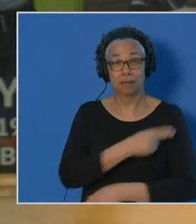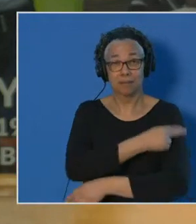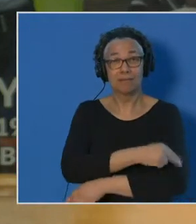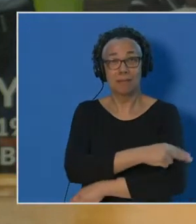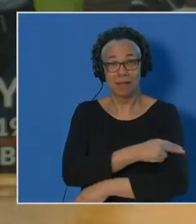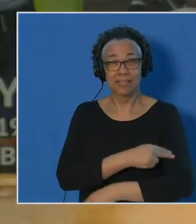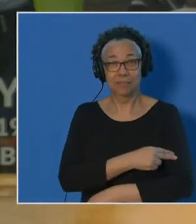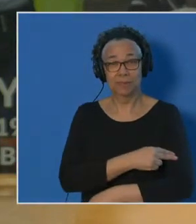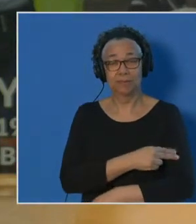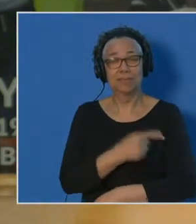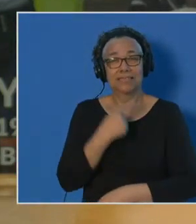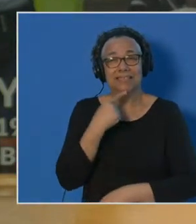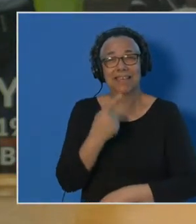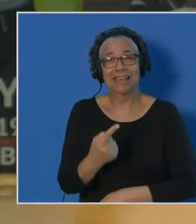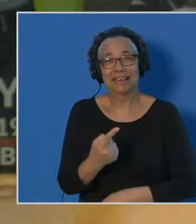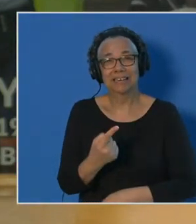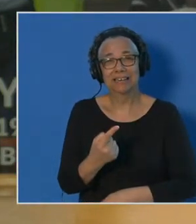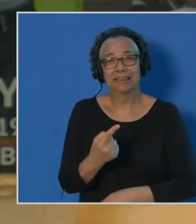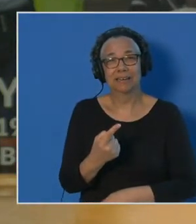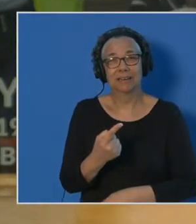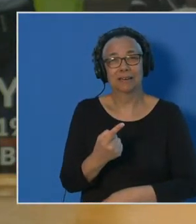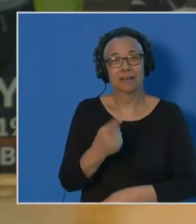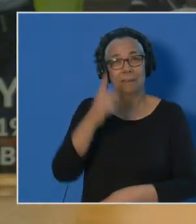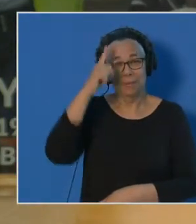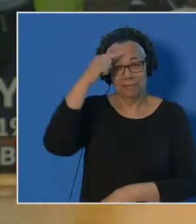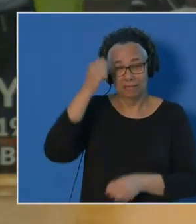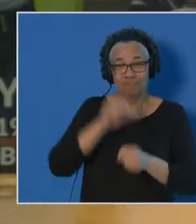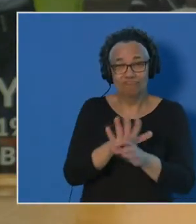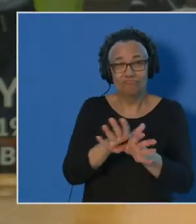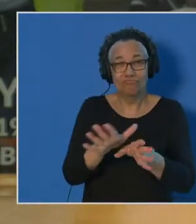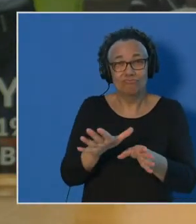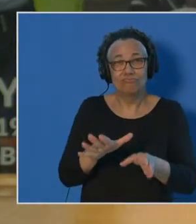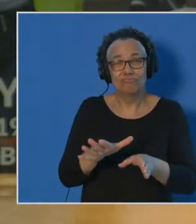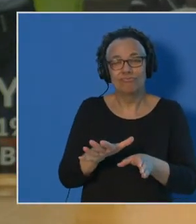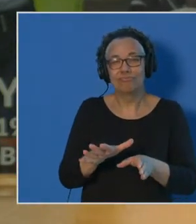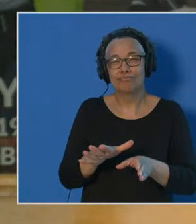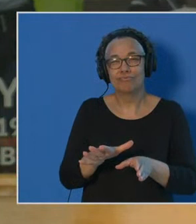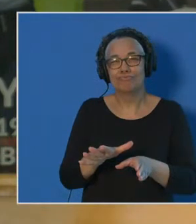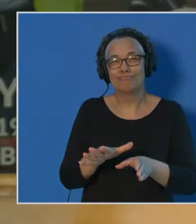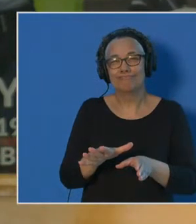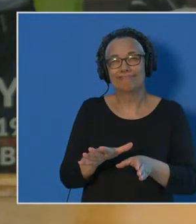that obviously because of the pandemic, there was a